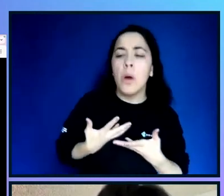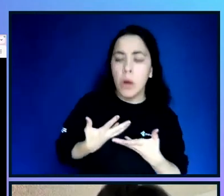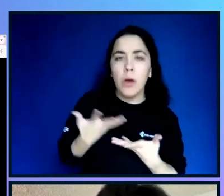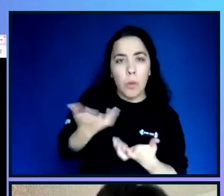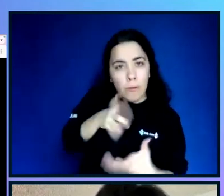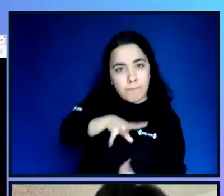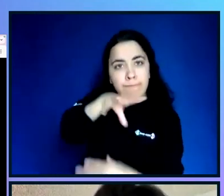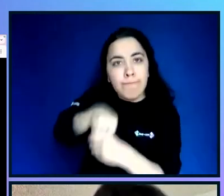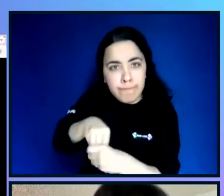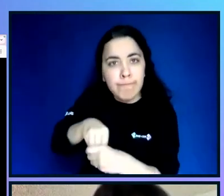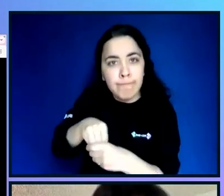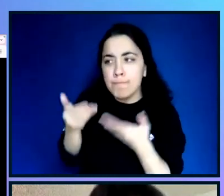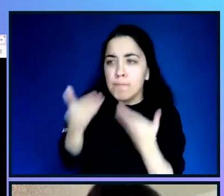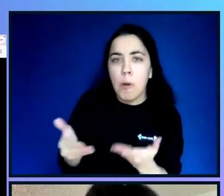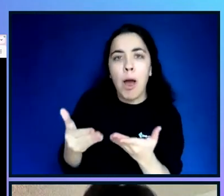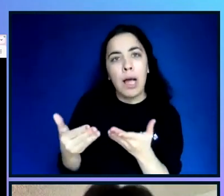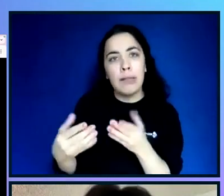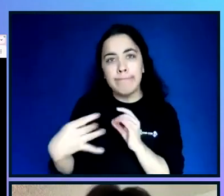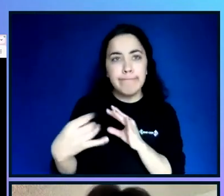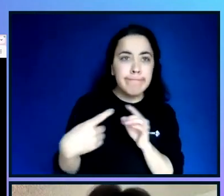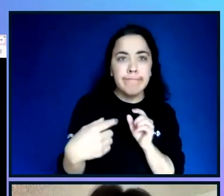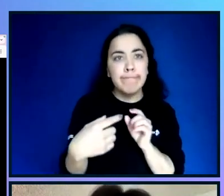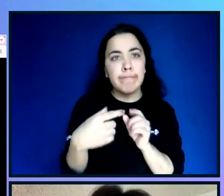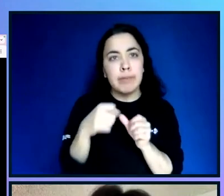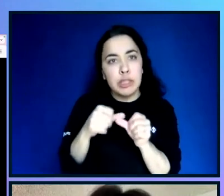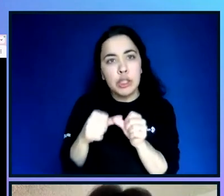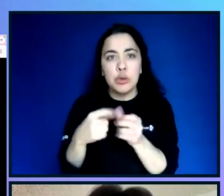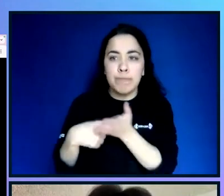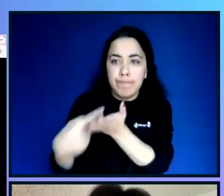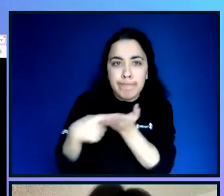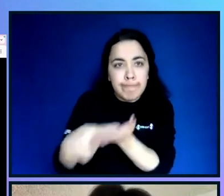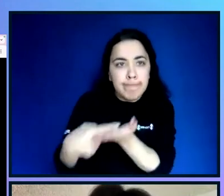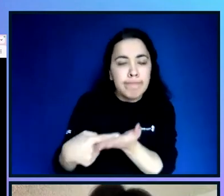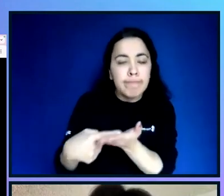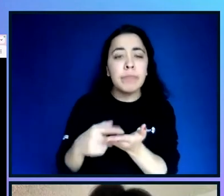loop. While this is a content example,